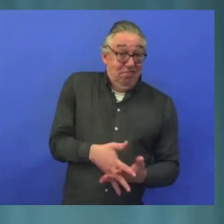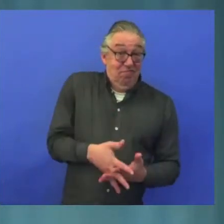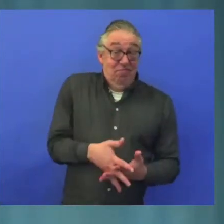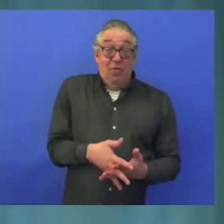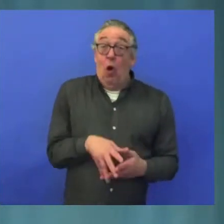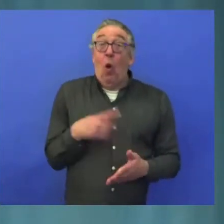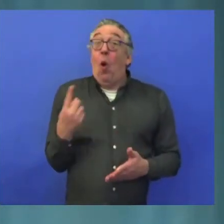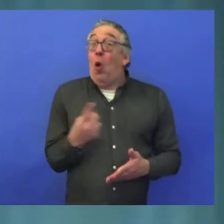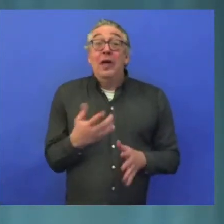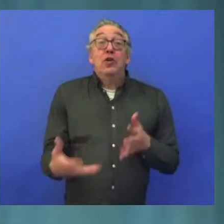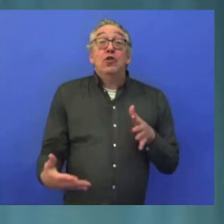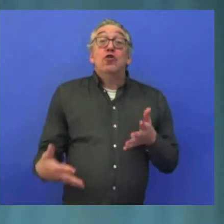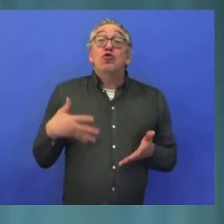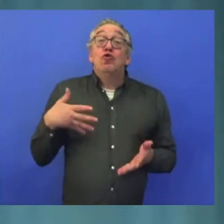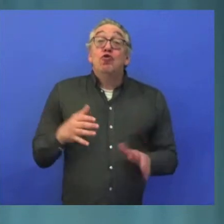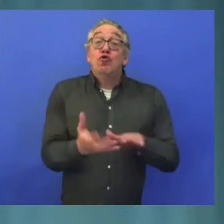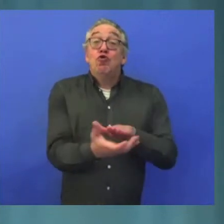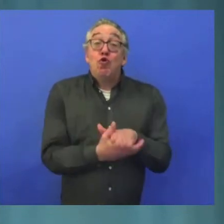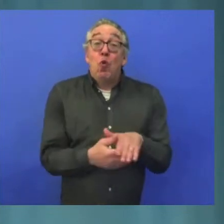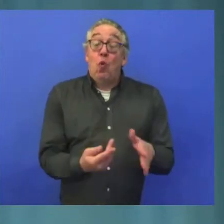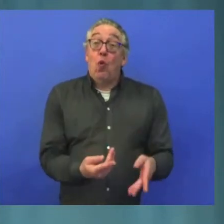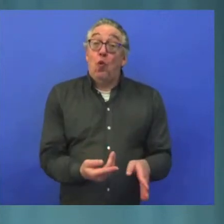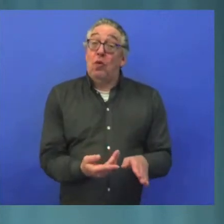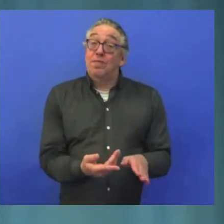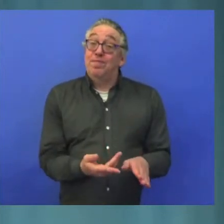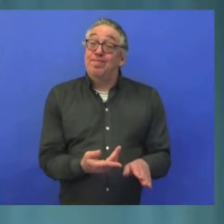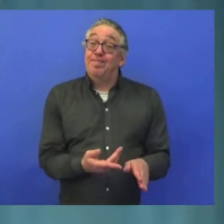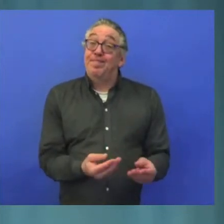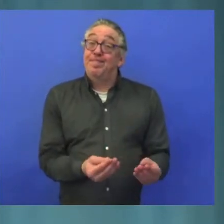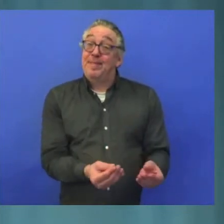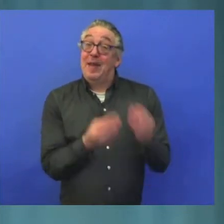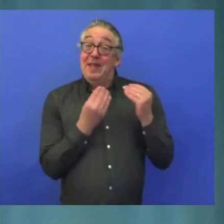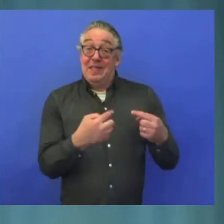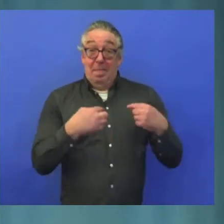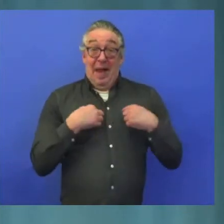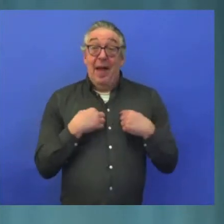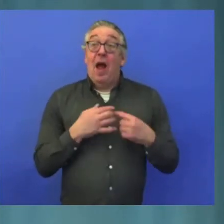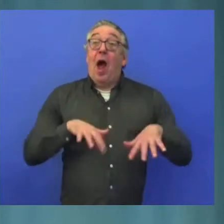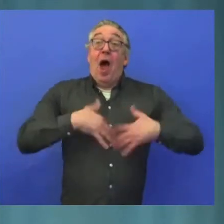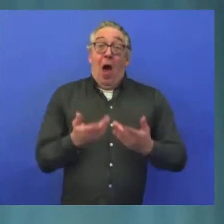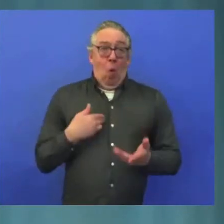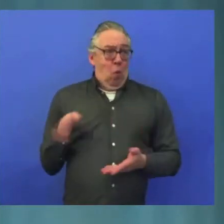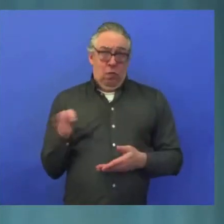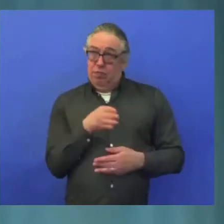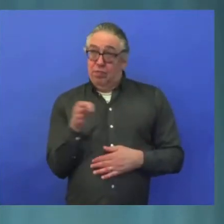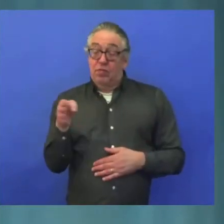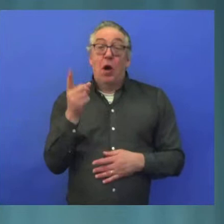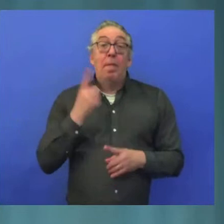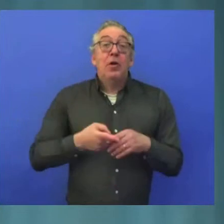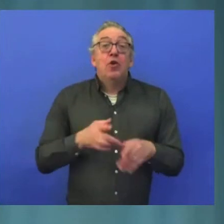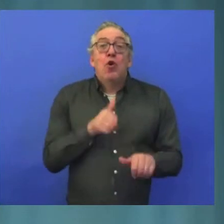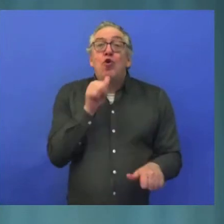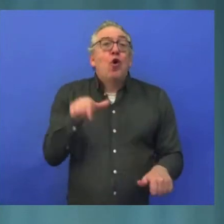and both hands are free. That's very important. And yeah,